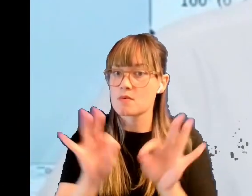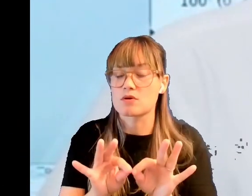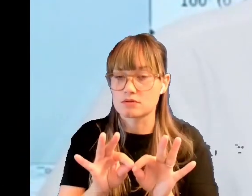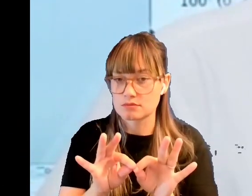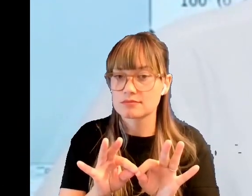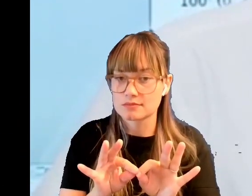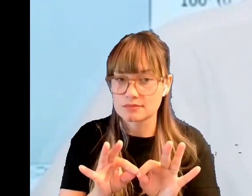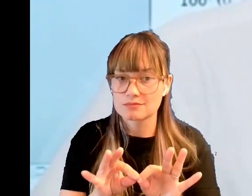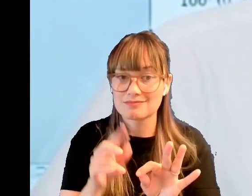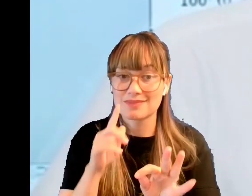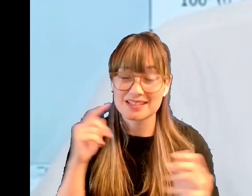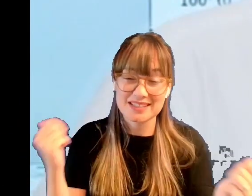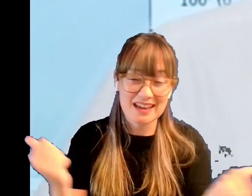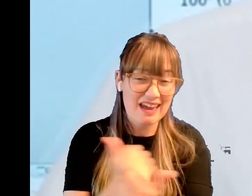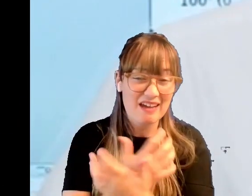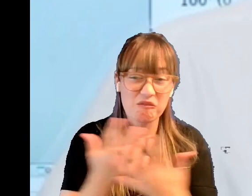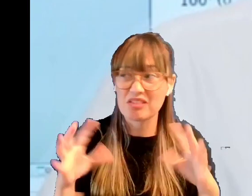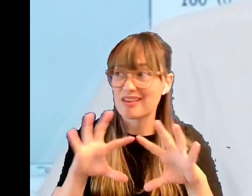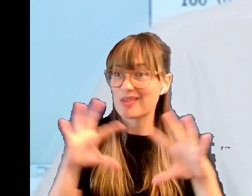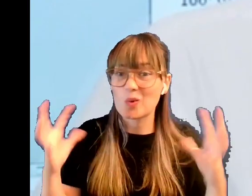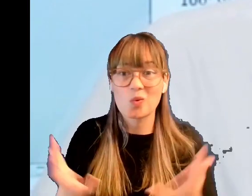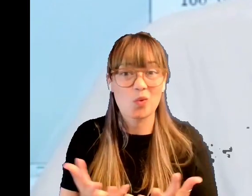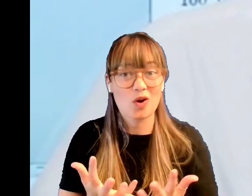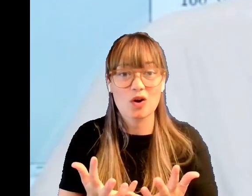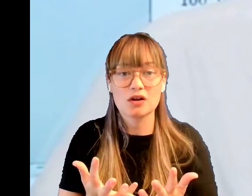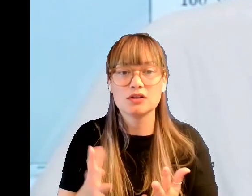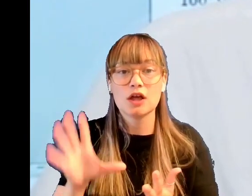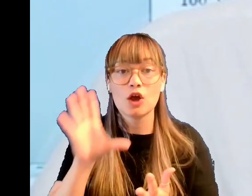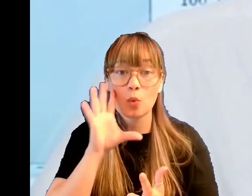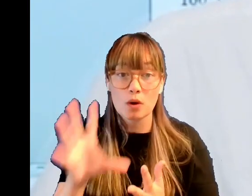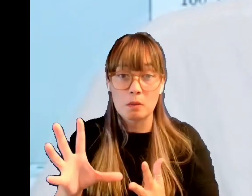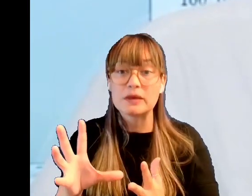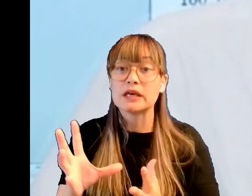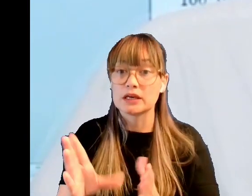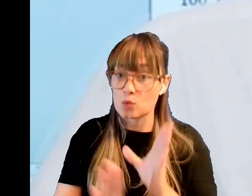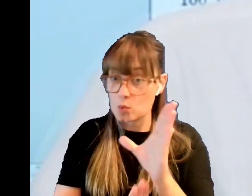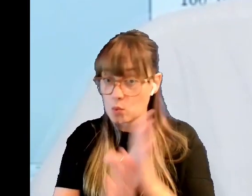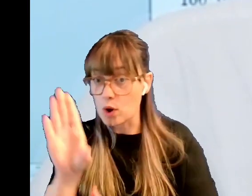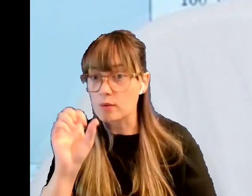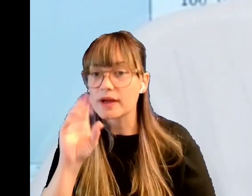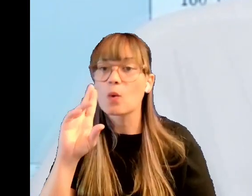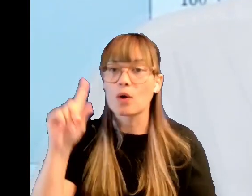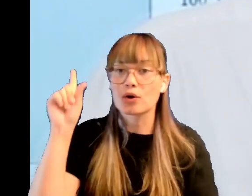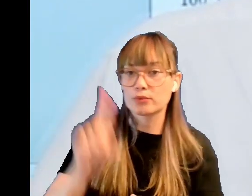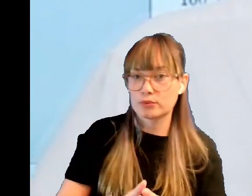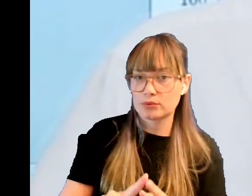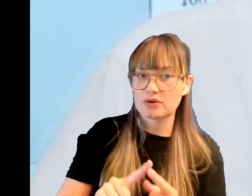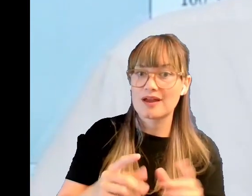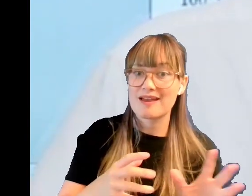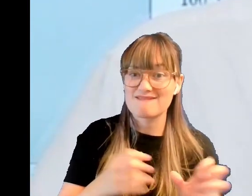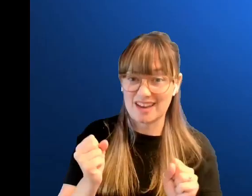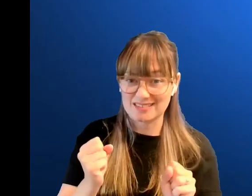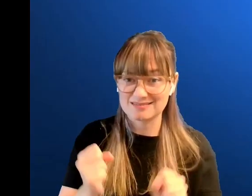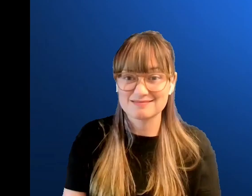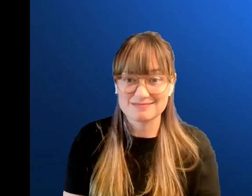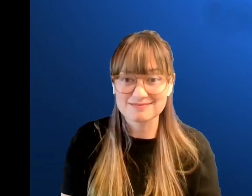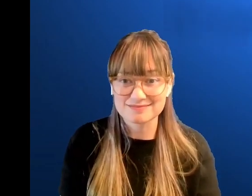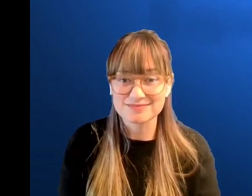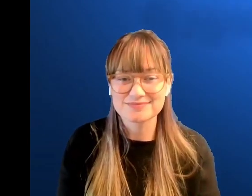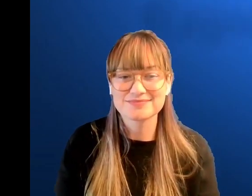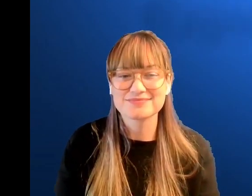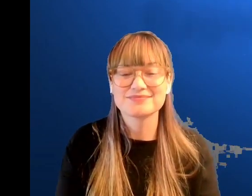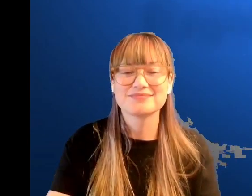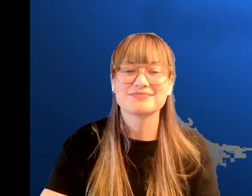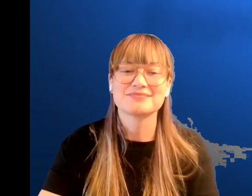because everything in the world seems to be growing or dying off exponentially.